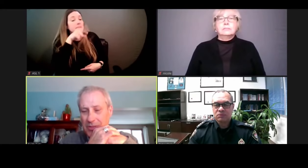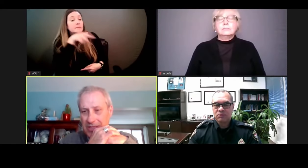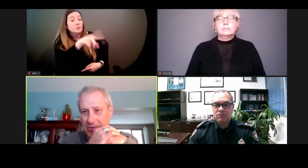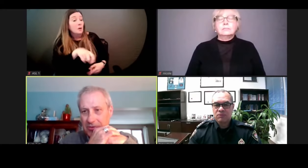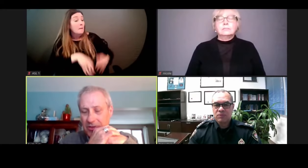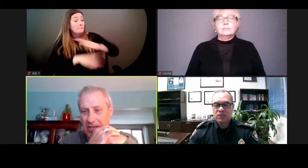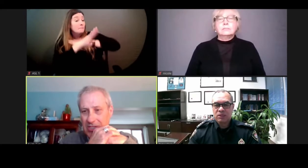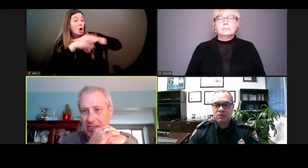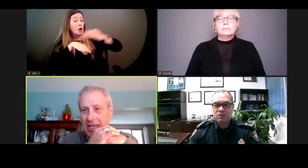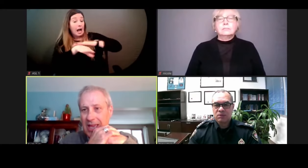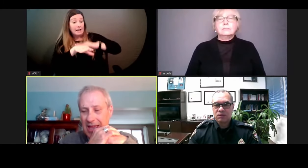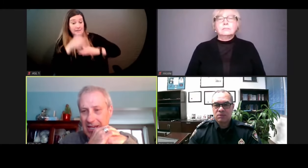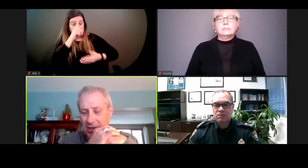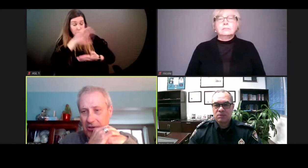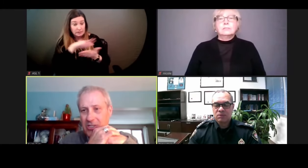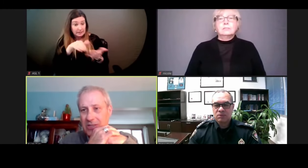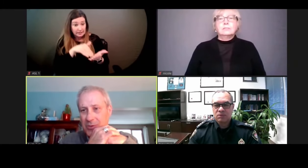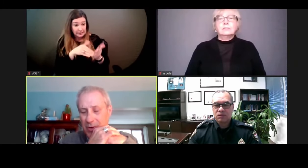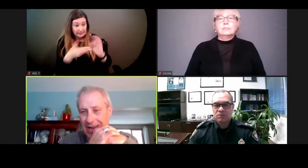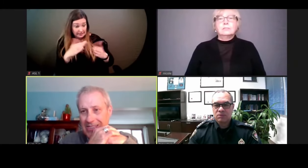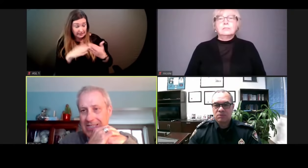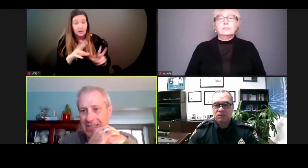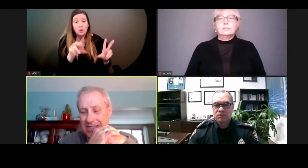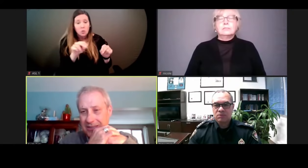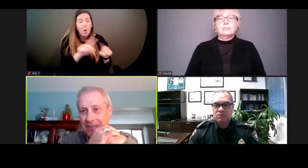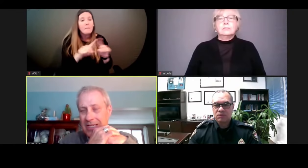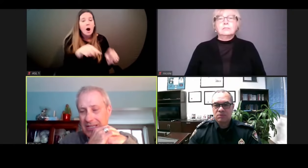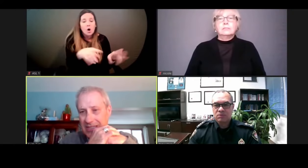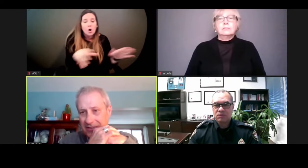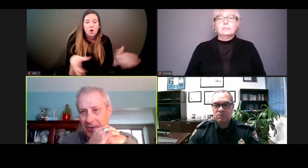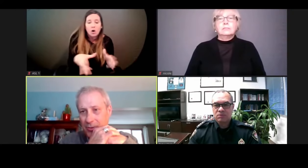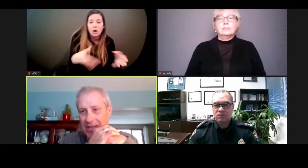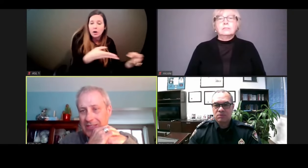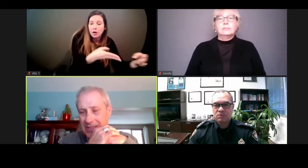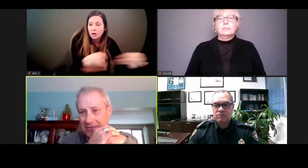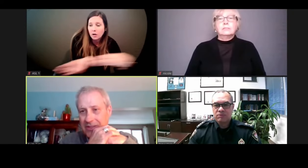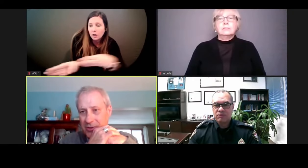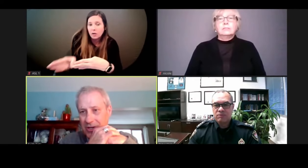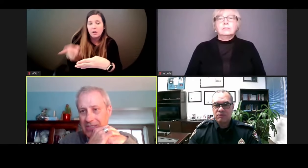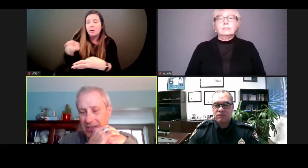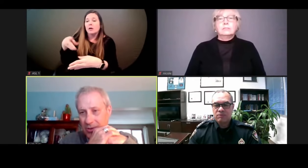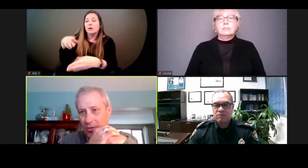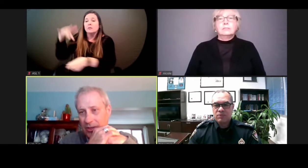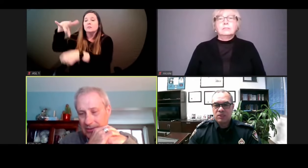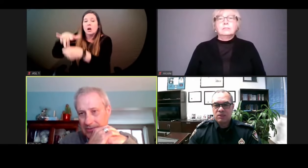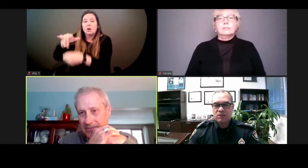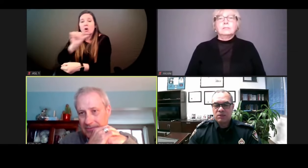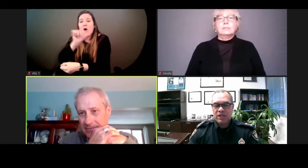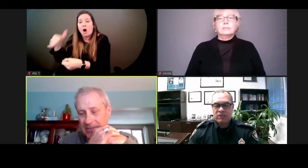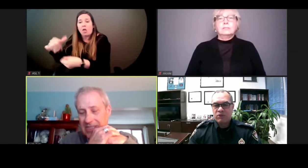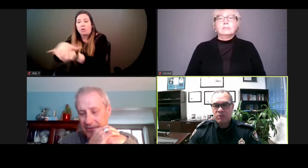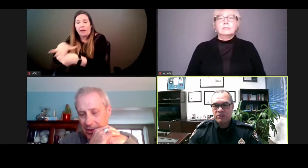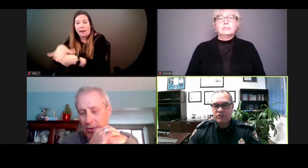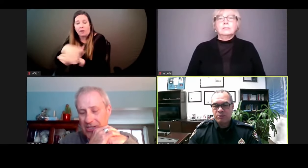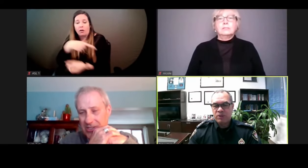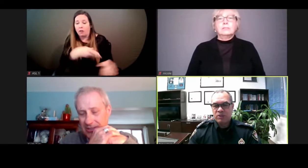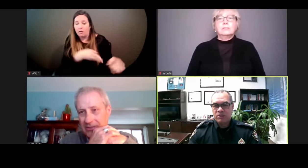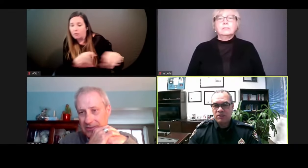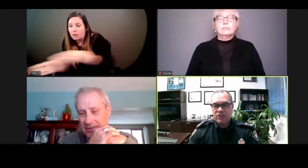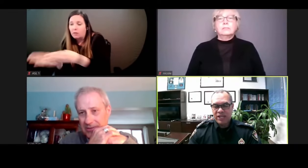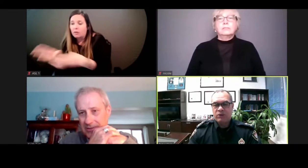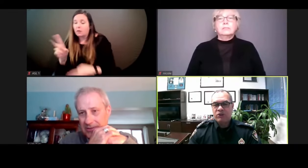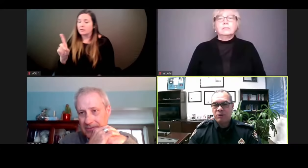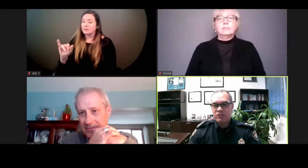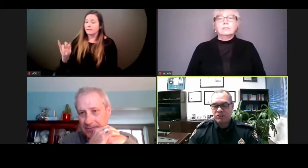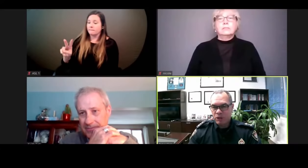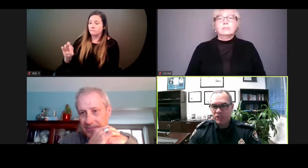them to a central location and encourage them to access the hill in a different way that didn't leave the trucks in the core. Thank you very much. It's a different question.